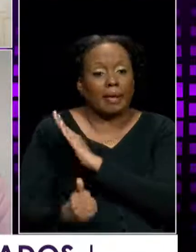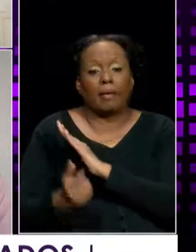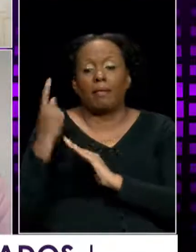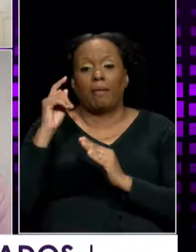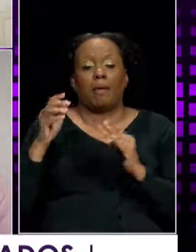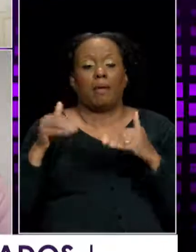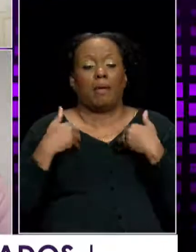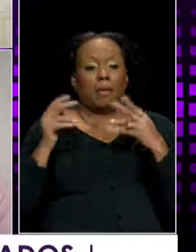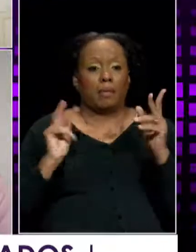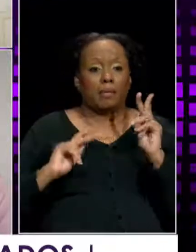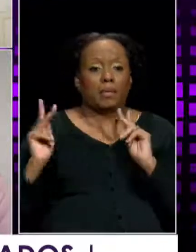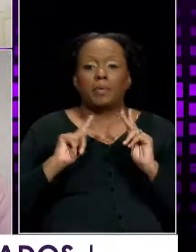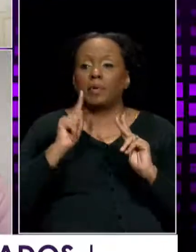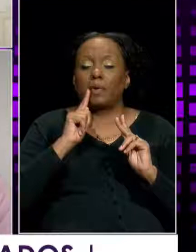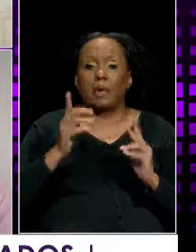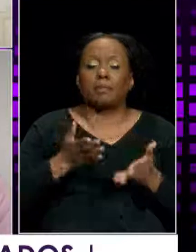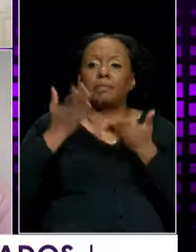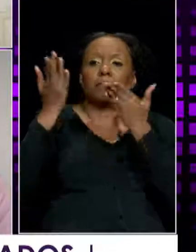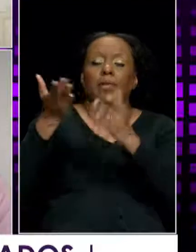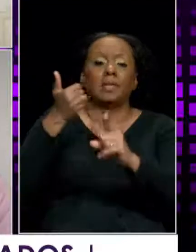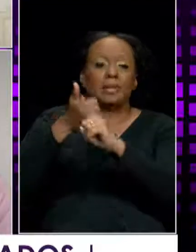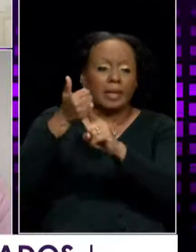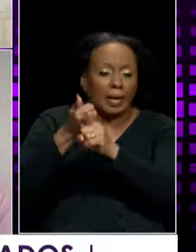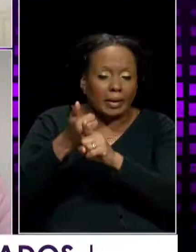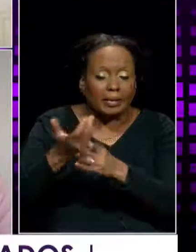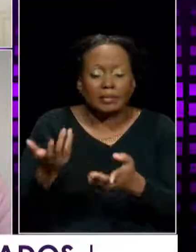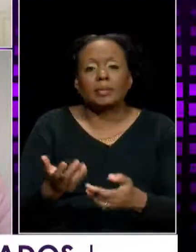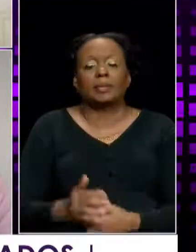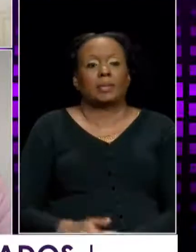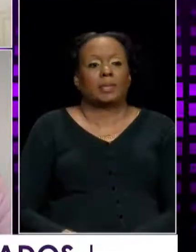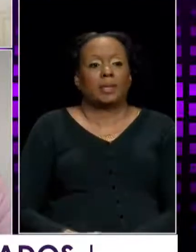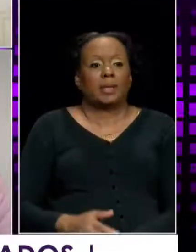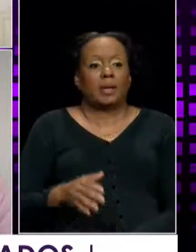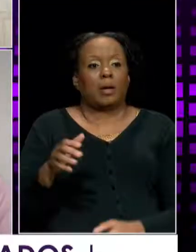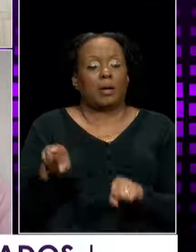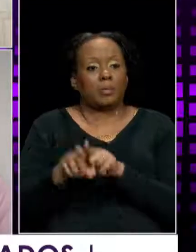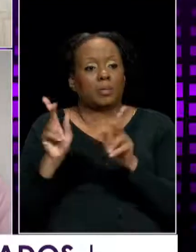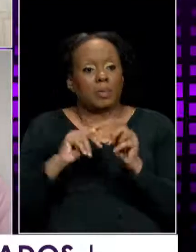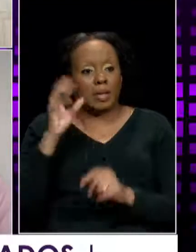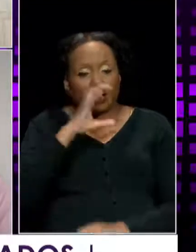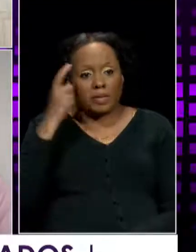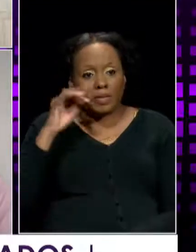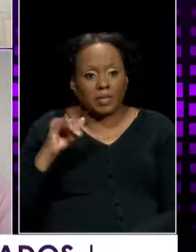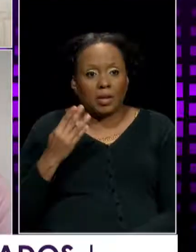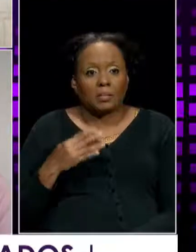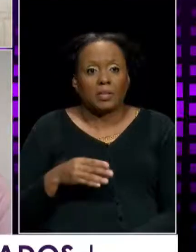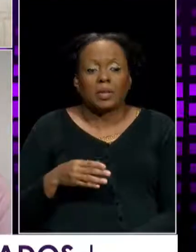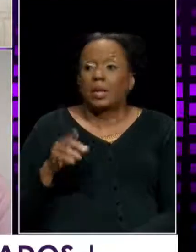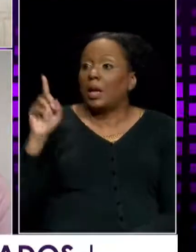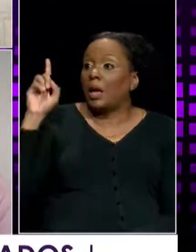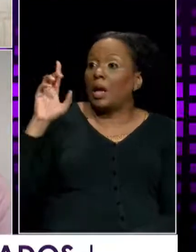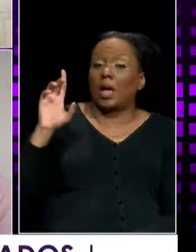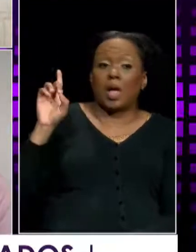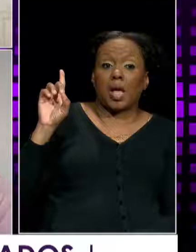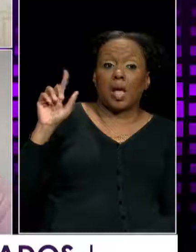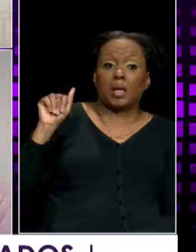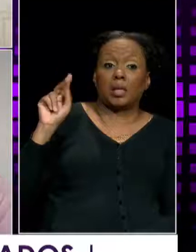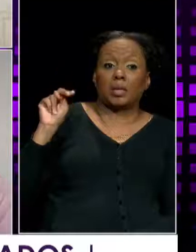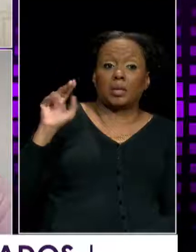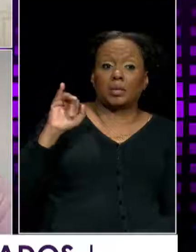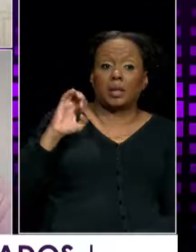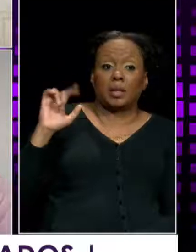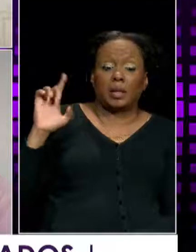themselves out there into the world of work, or even just looking for a job. Very quickly, Danielle, I want you to comment then